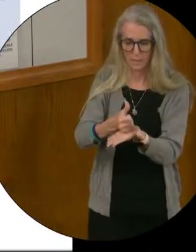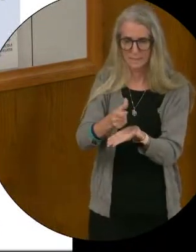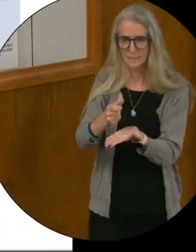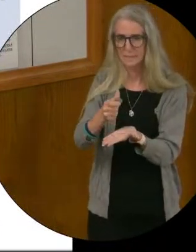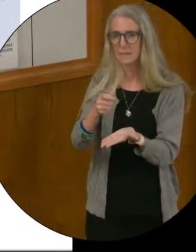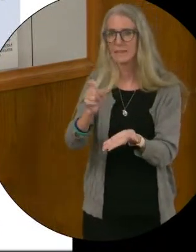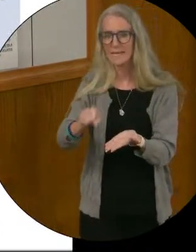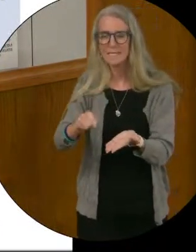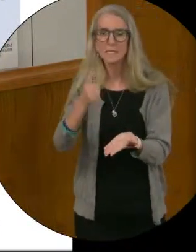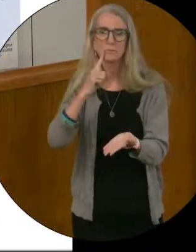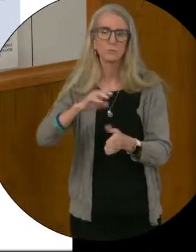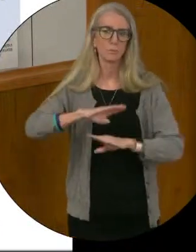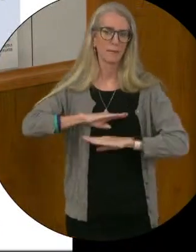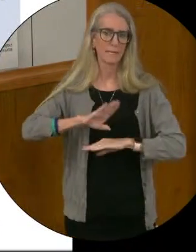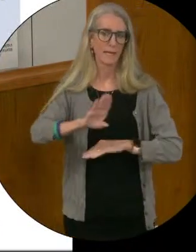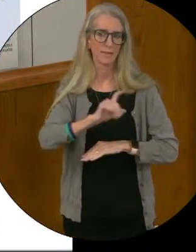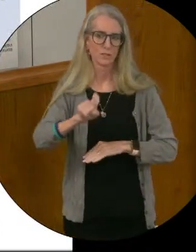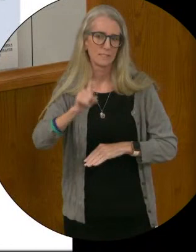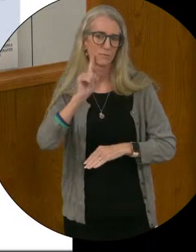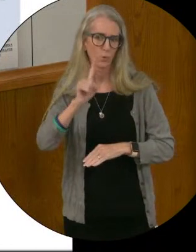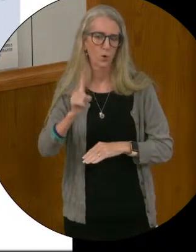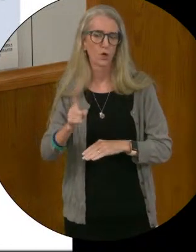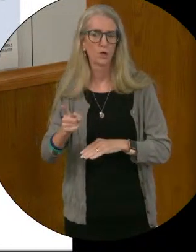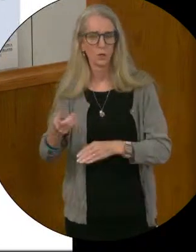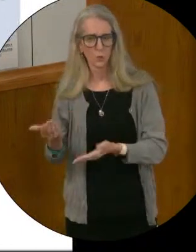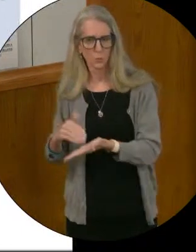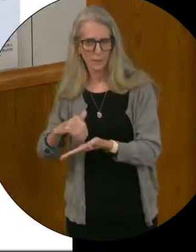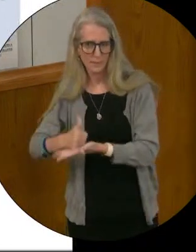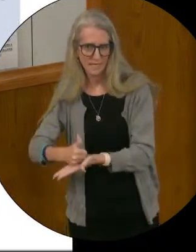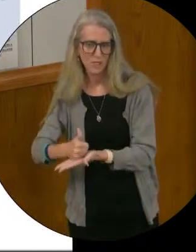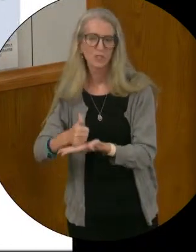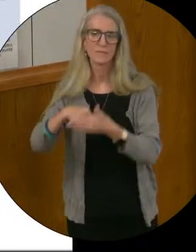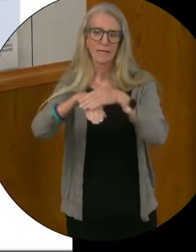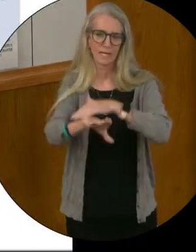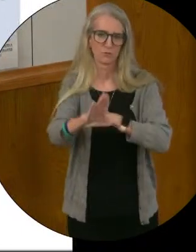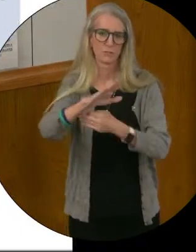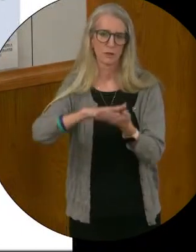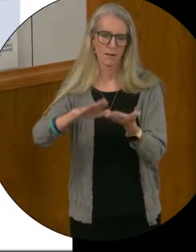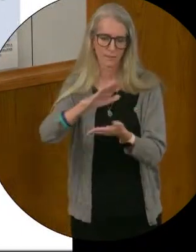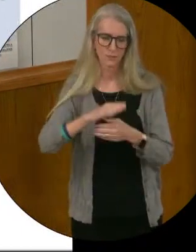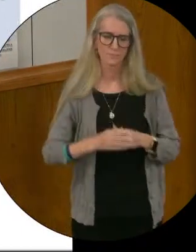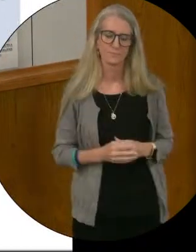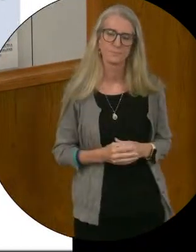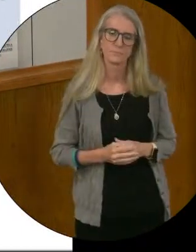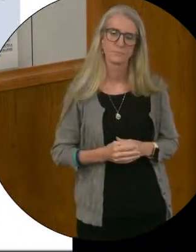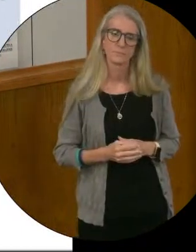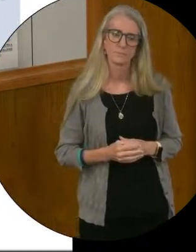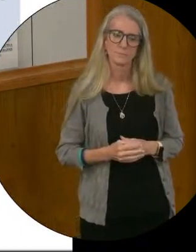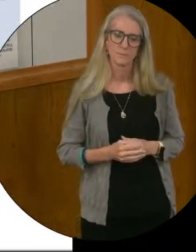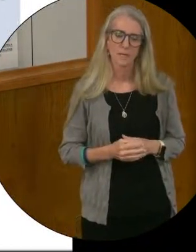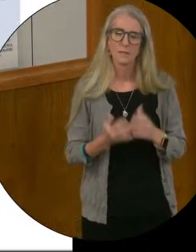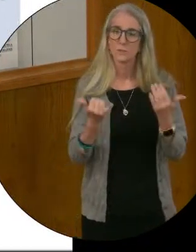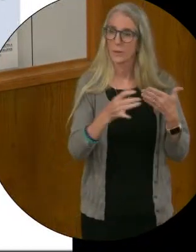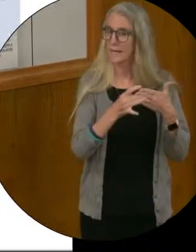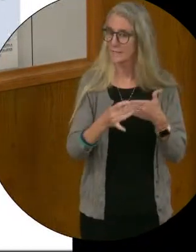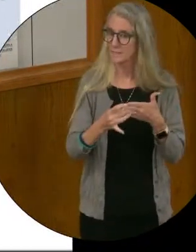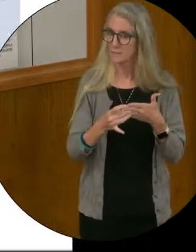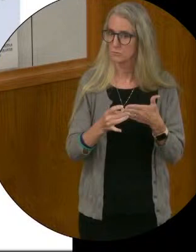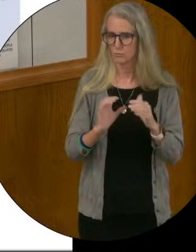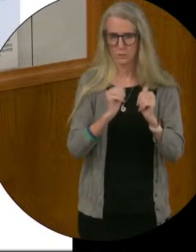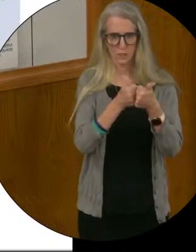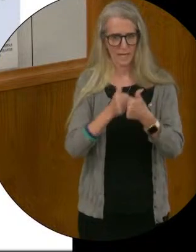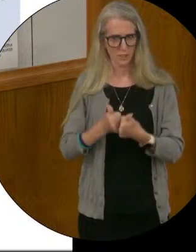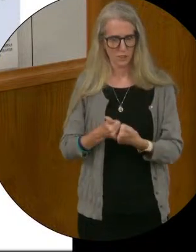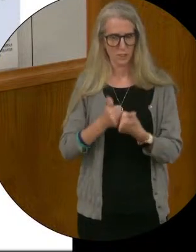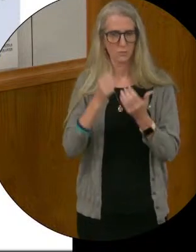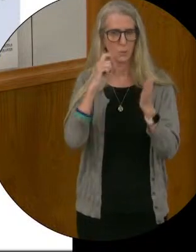to mitigate their need for remediation once they enter in college. So this leads us to our challenges, which we